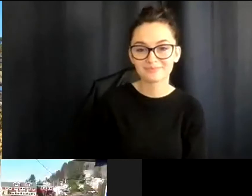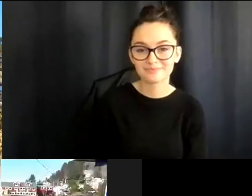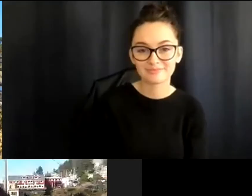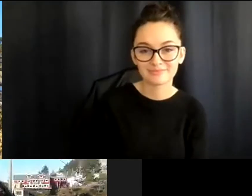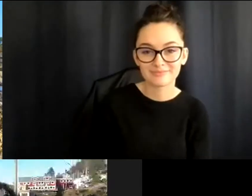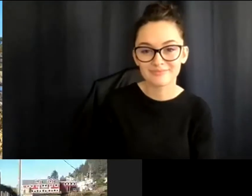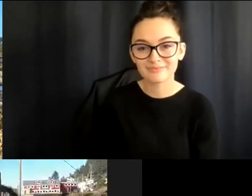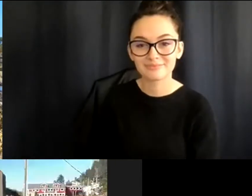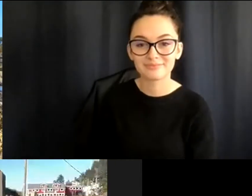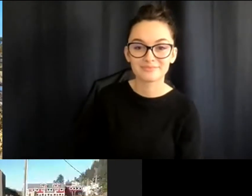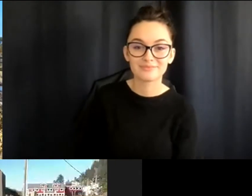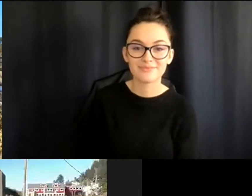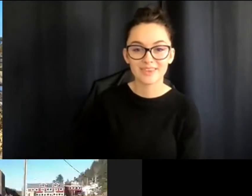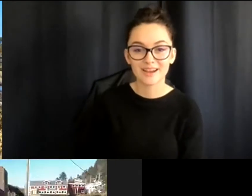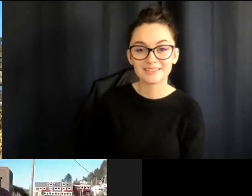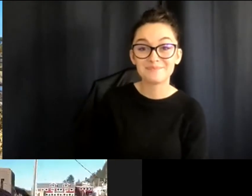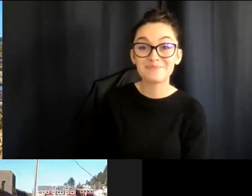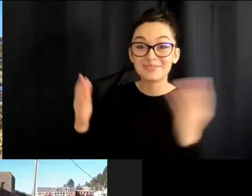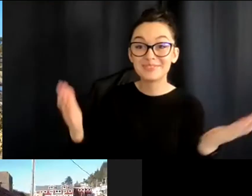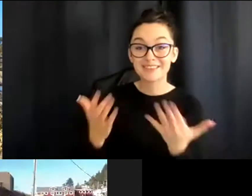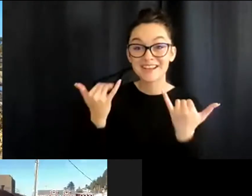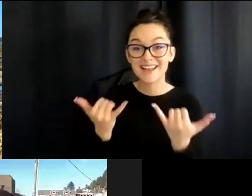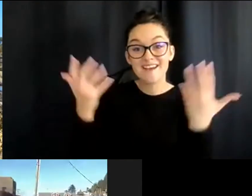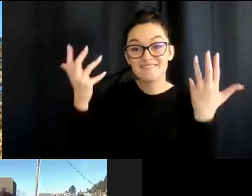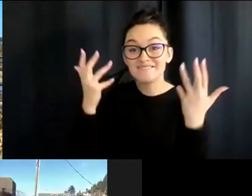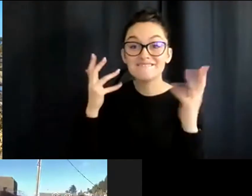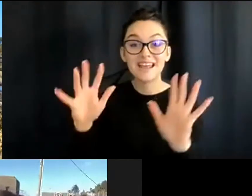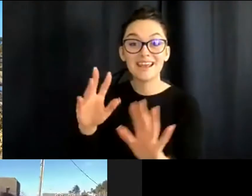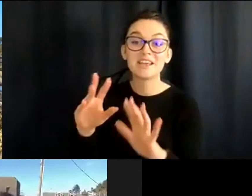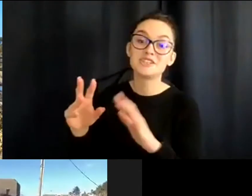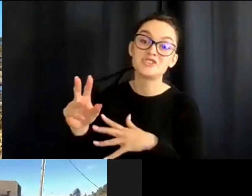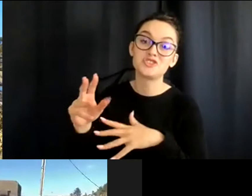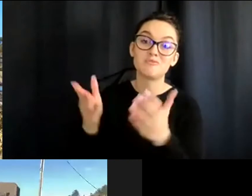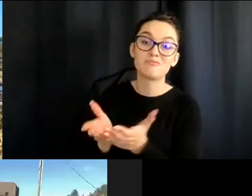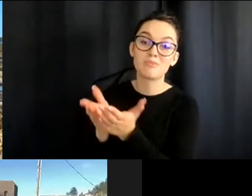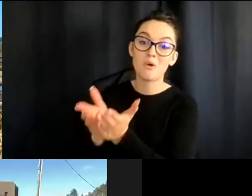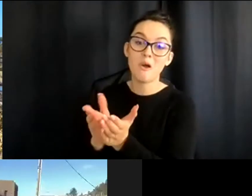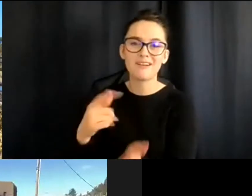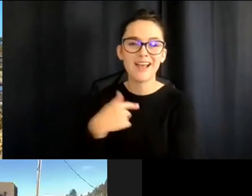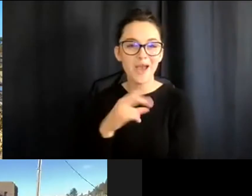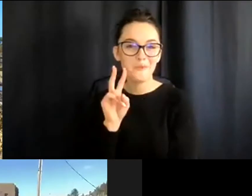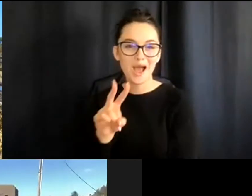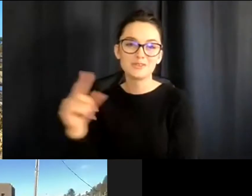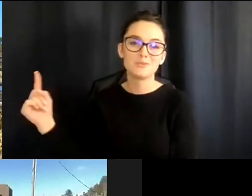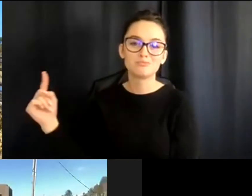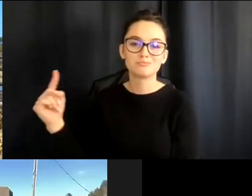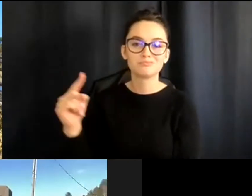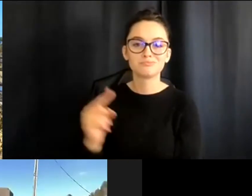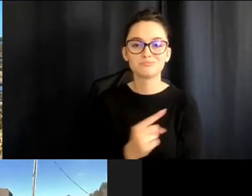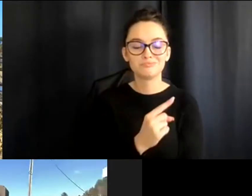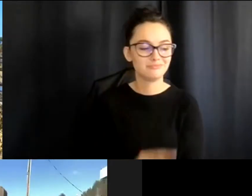Coda, there they are. They just got off the water. I just watched them come in under the bridge into the bay.